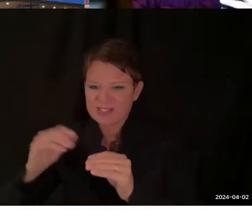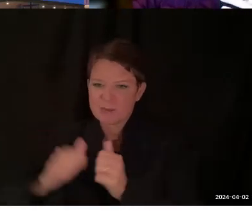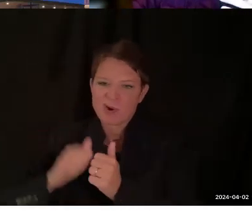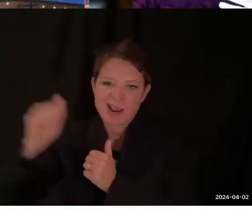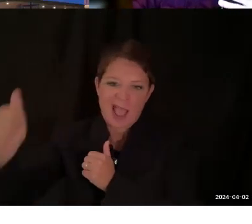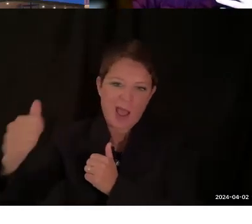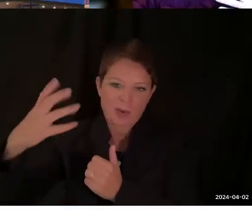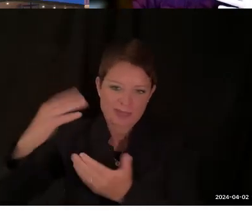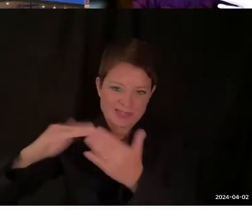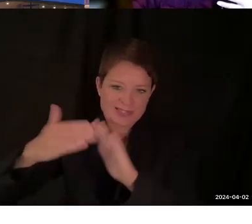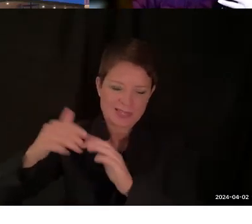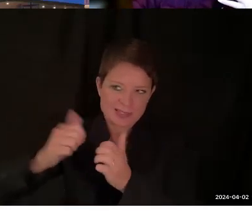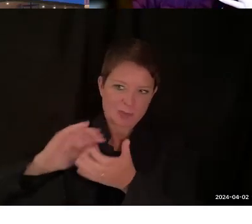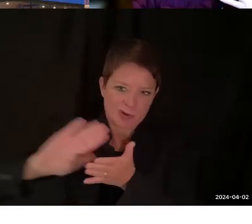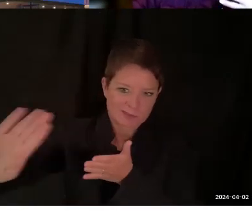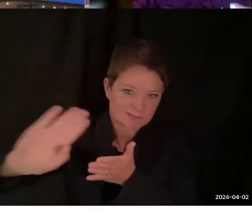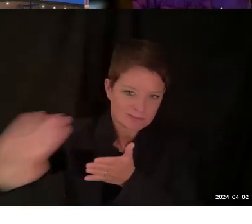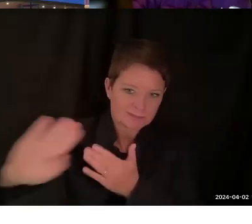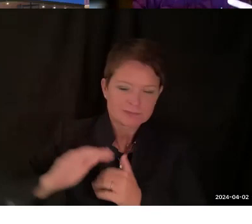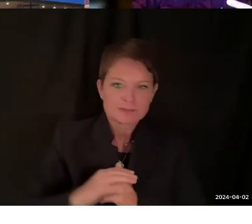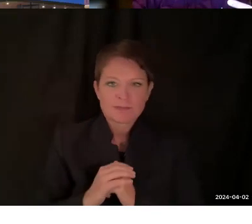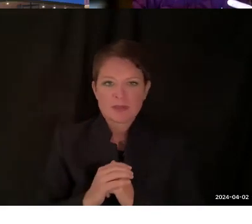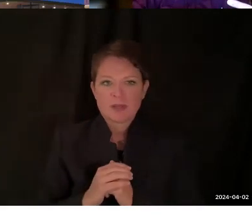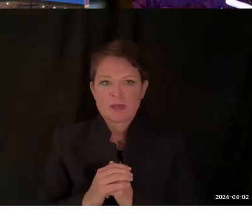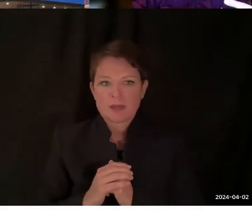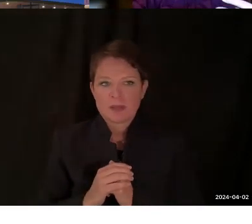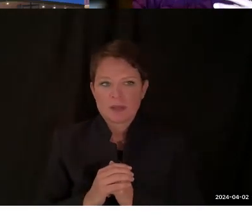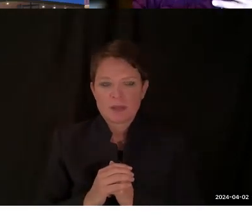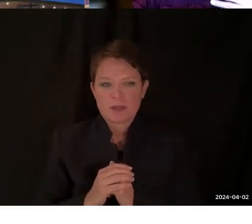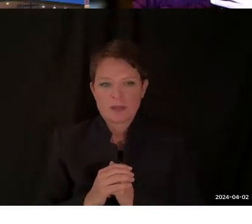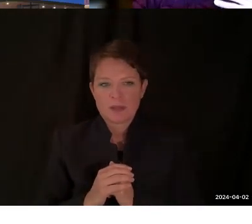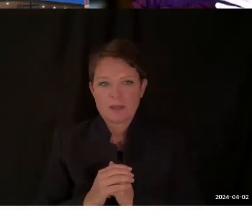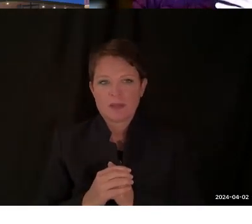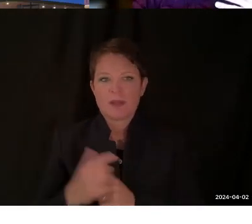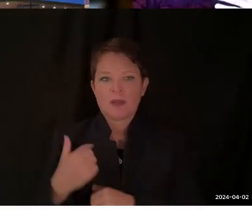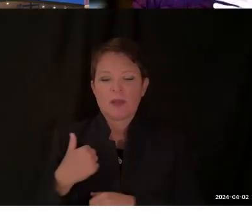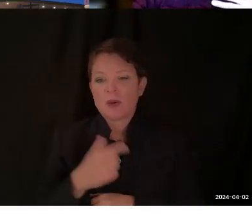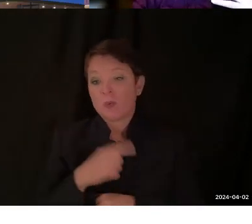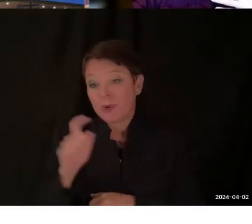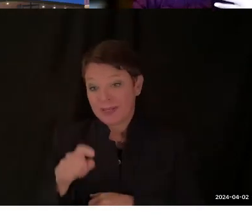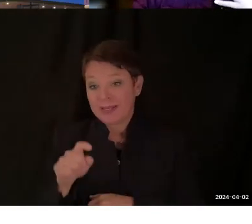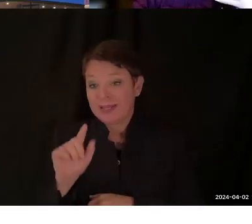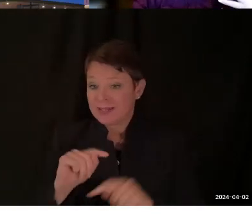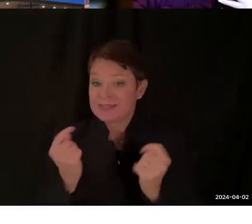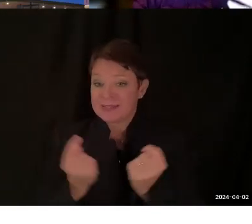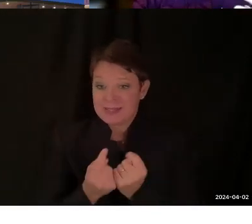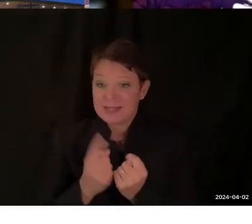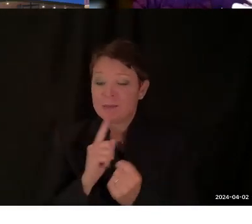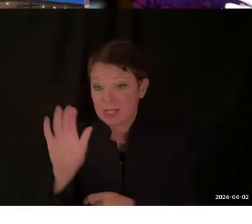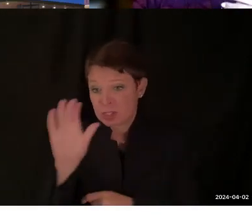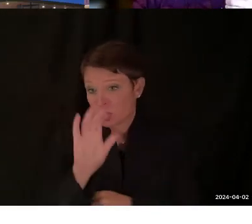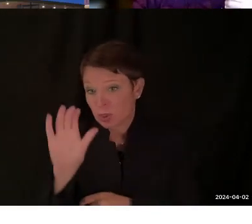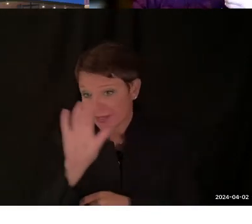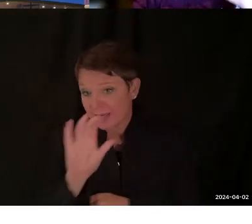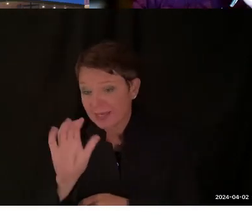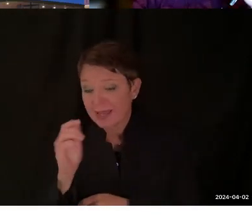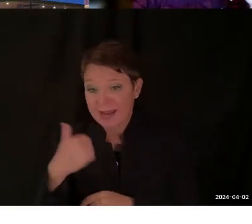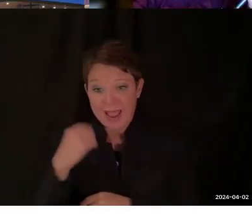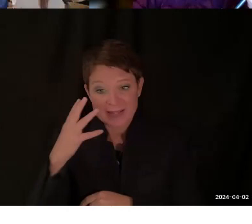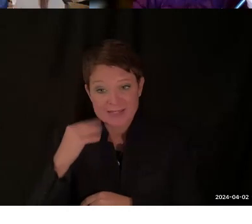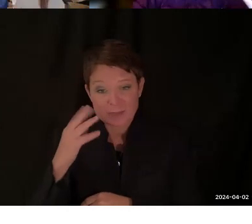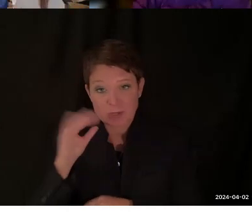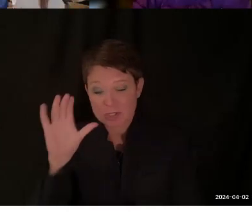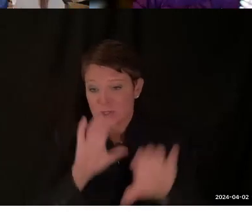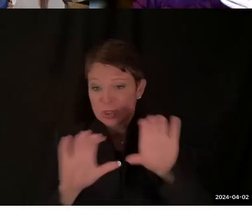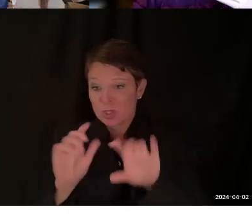in the city. So I think we certainly do need, and this team is looking and has the experience to look at